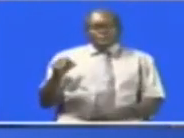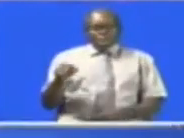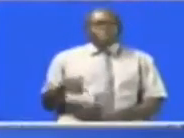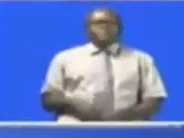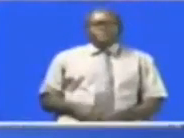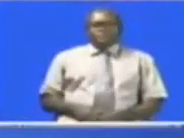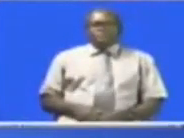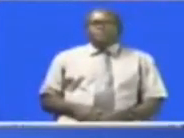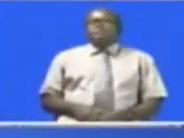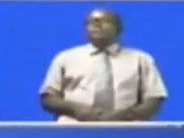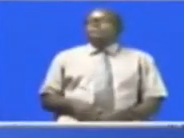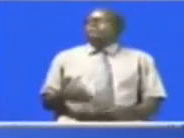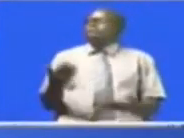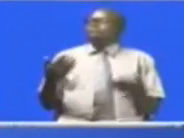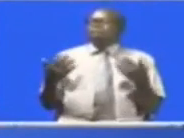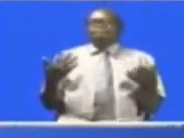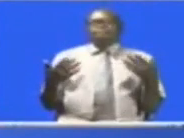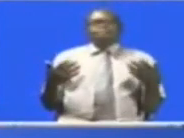difficult. Uh-huh. And by